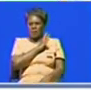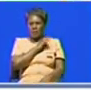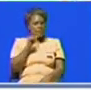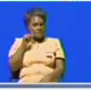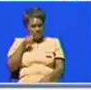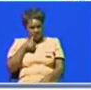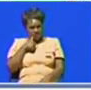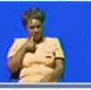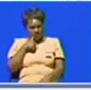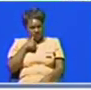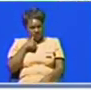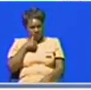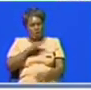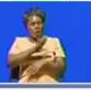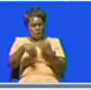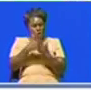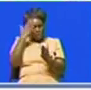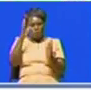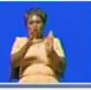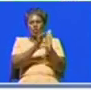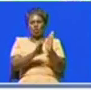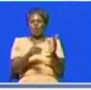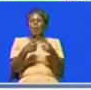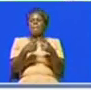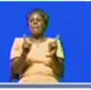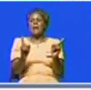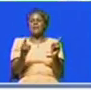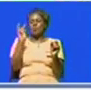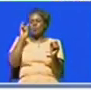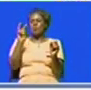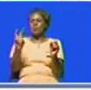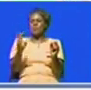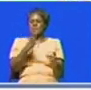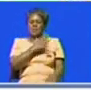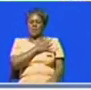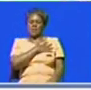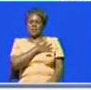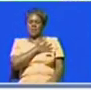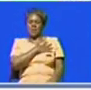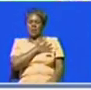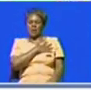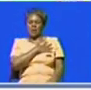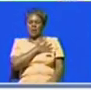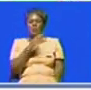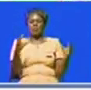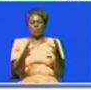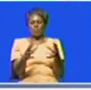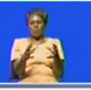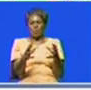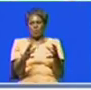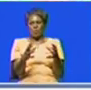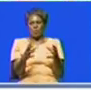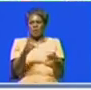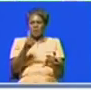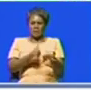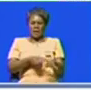nice. We all know what the Constitution says. However, we have seen the NASA folks. We have seen, when